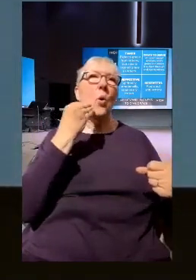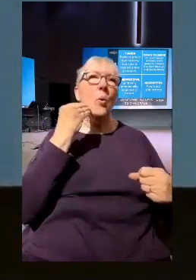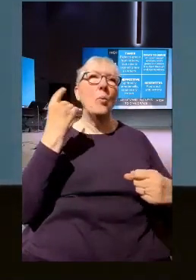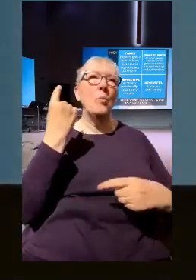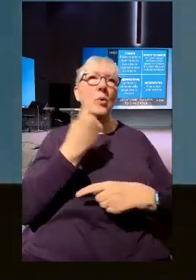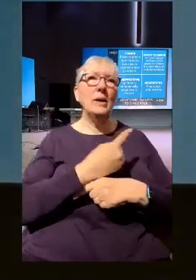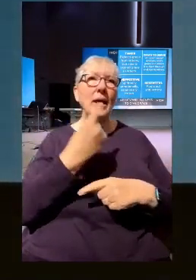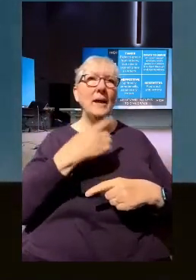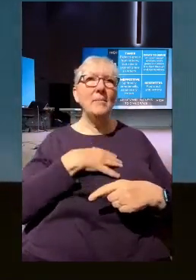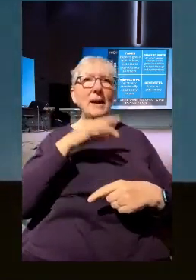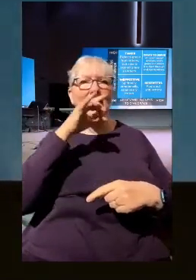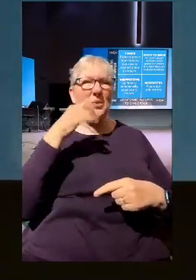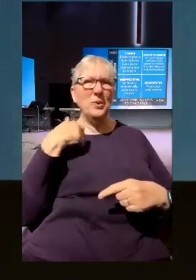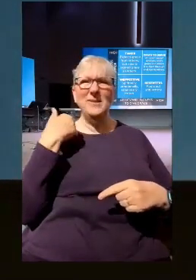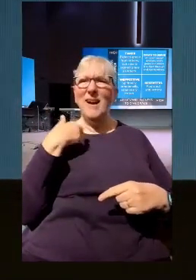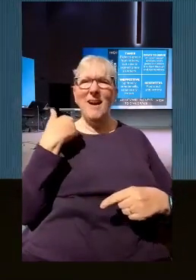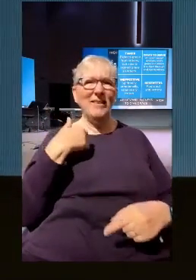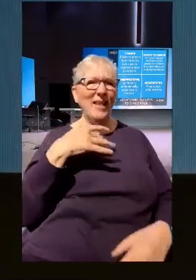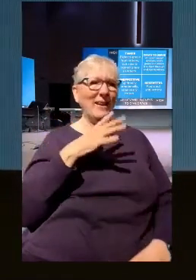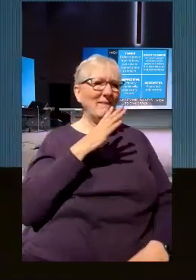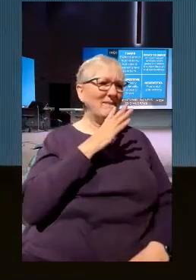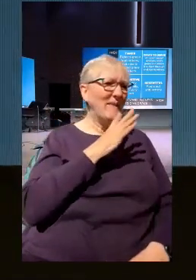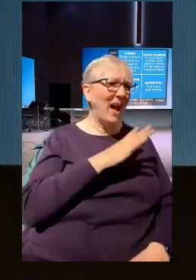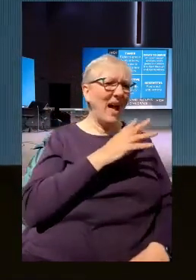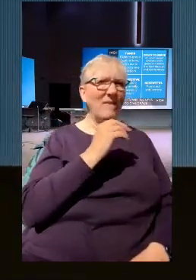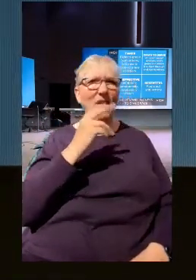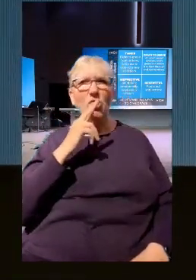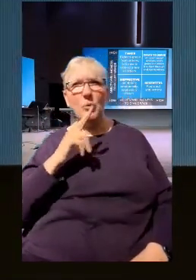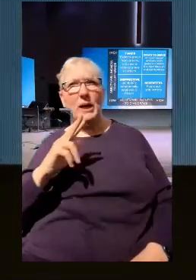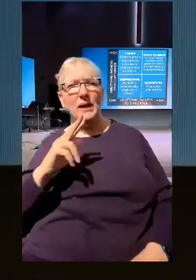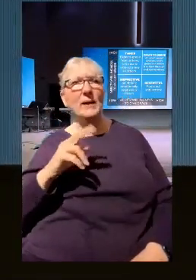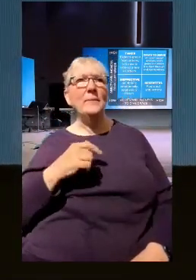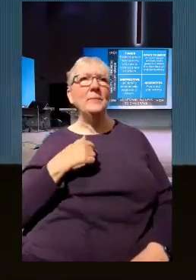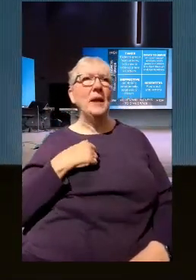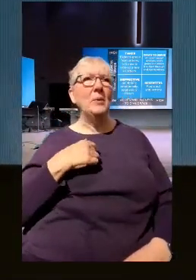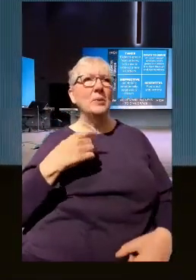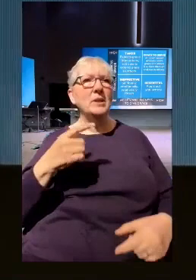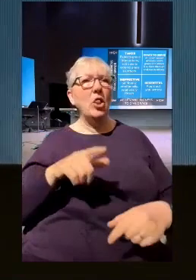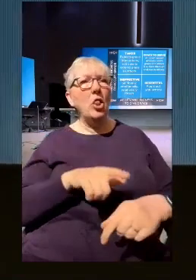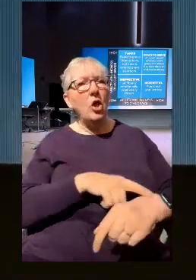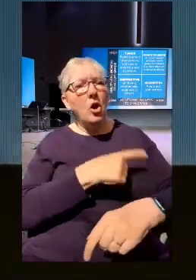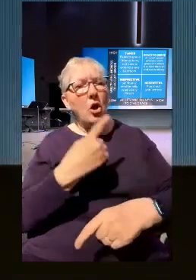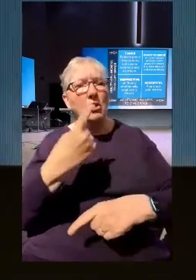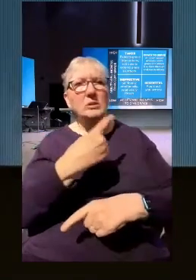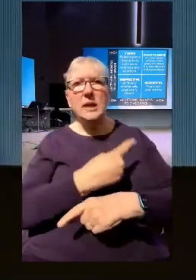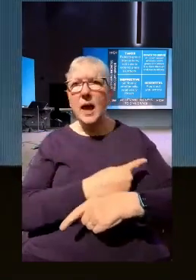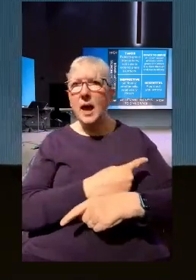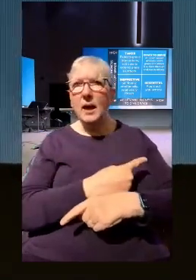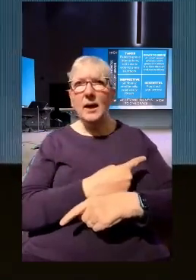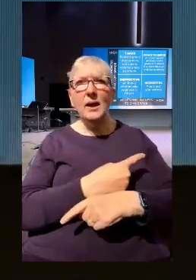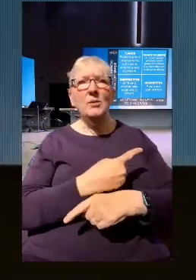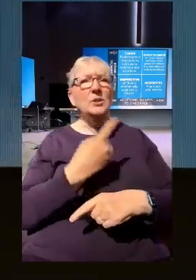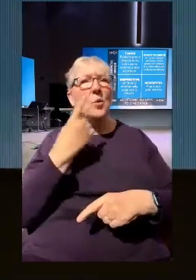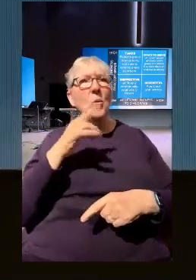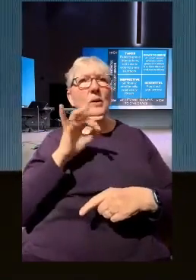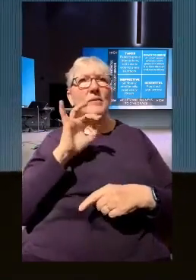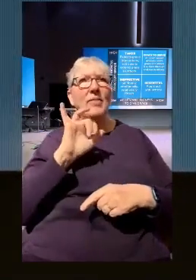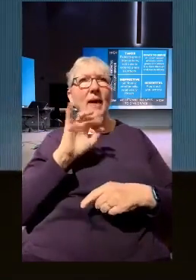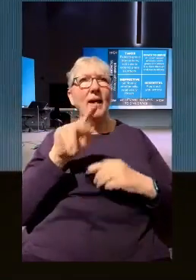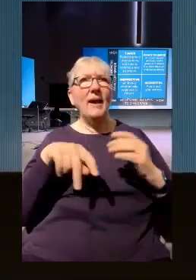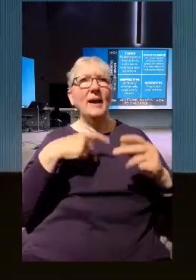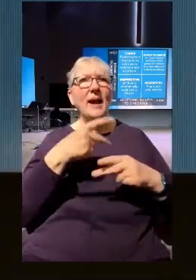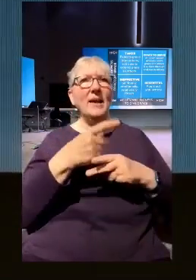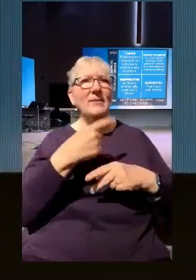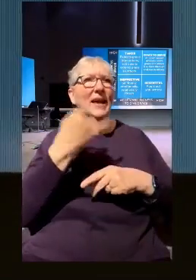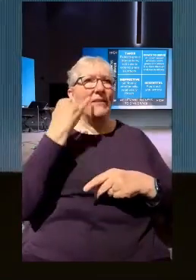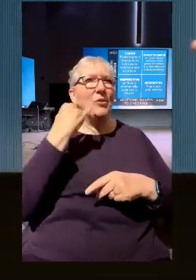were really young. They were like 5 and 3. And it was the end of a long day. It was one of those days, if you've had little kids in the